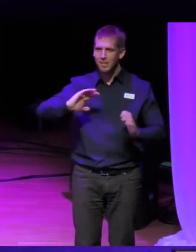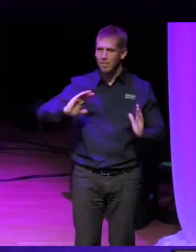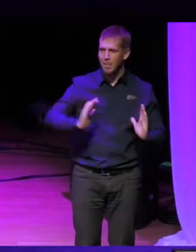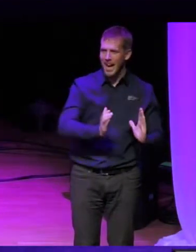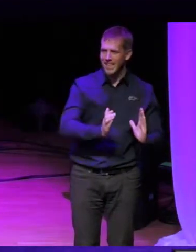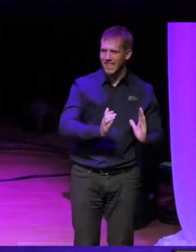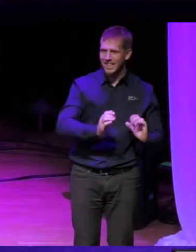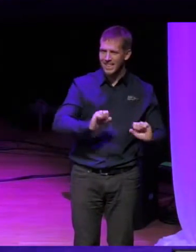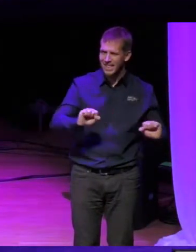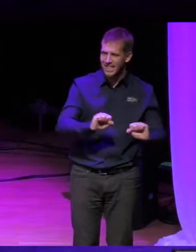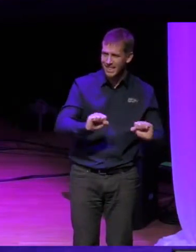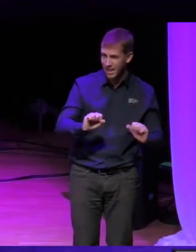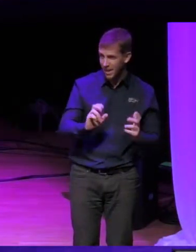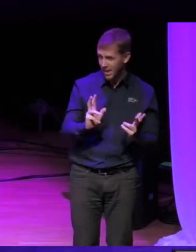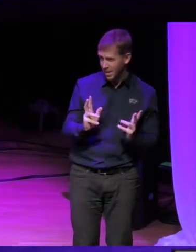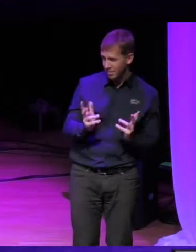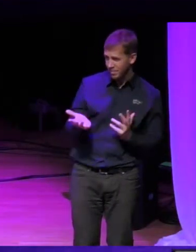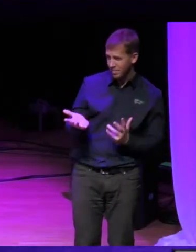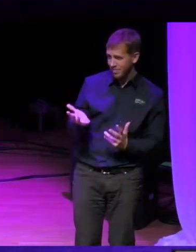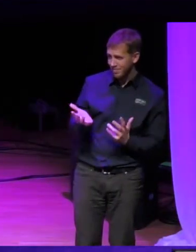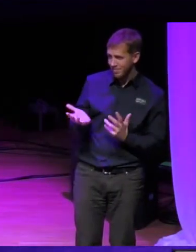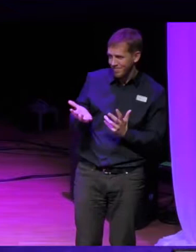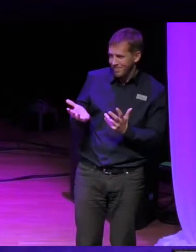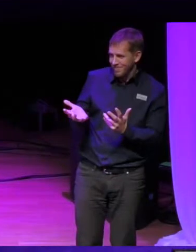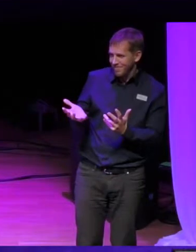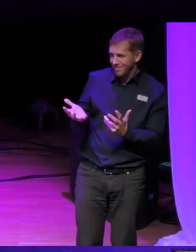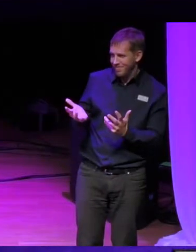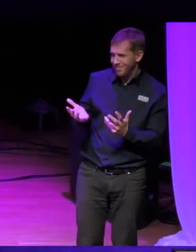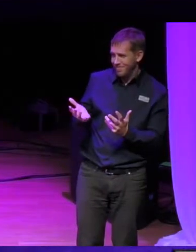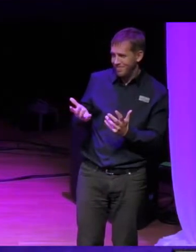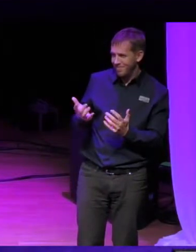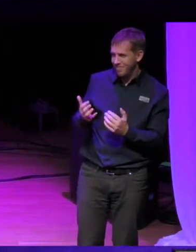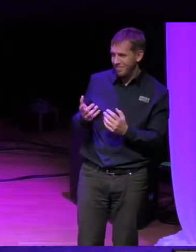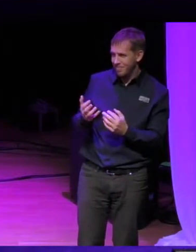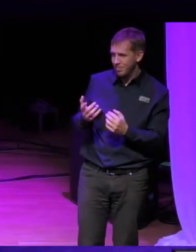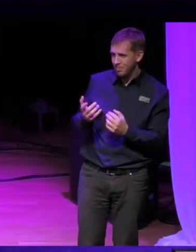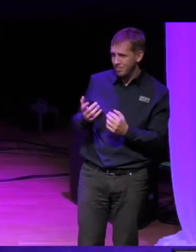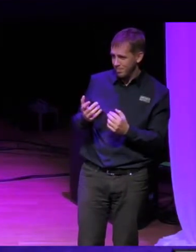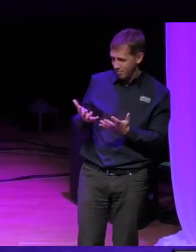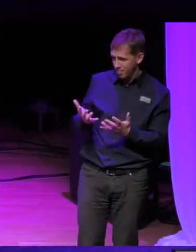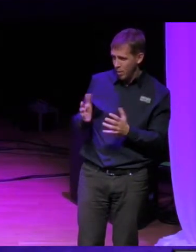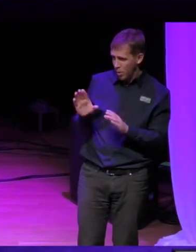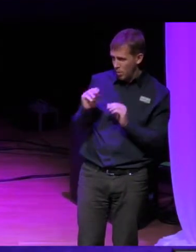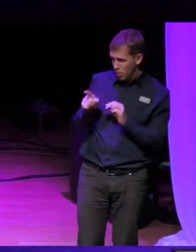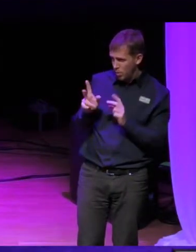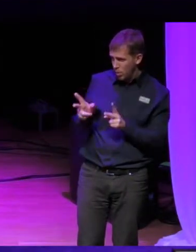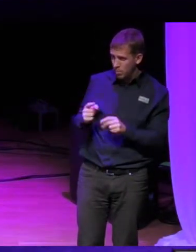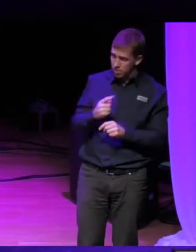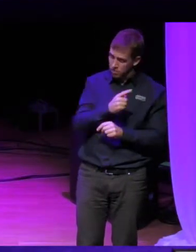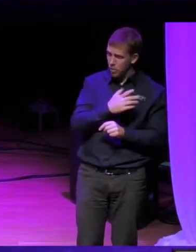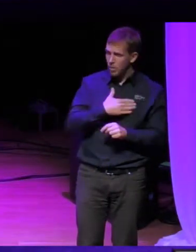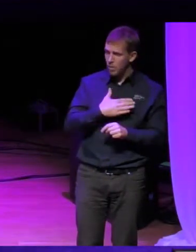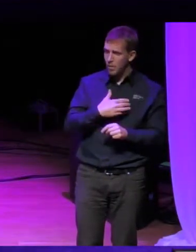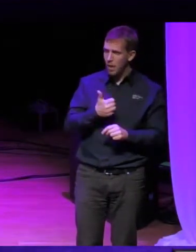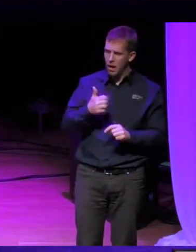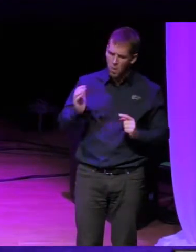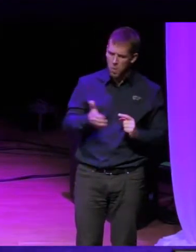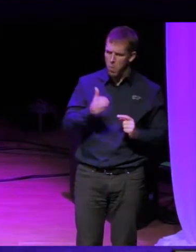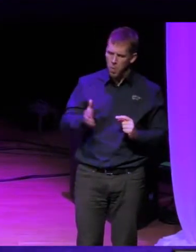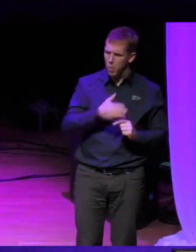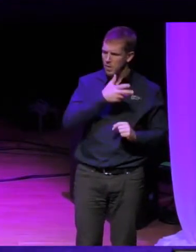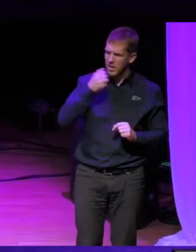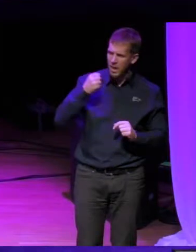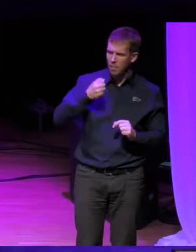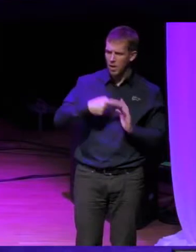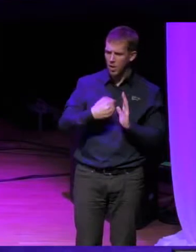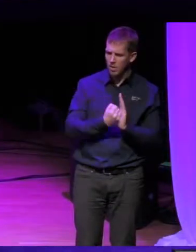asked before, but can you see is that again something that it's just that they want to push through legislation as soon as possible